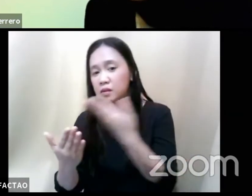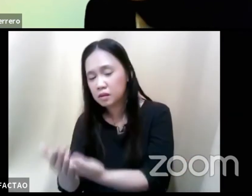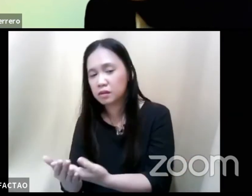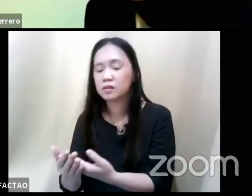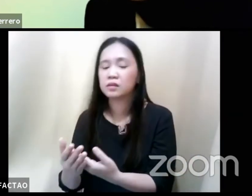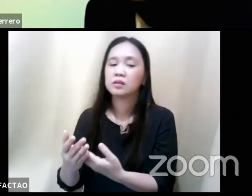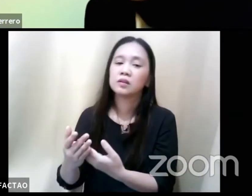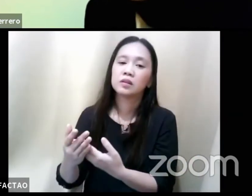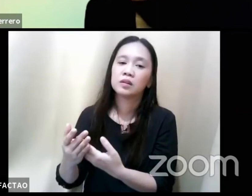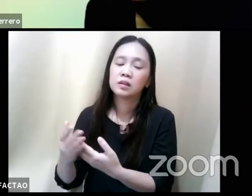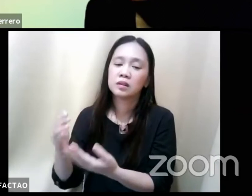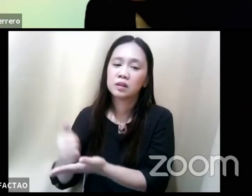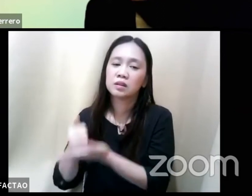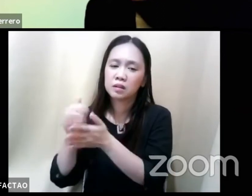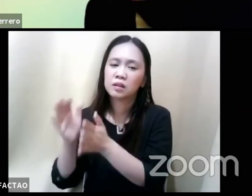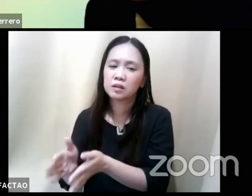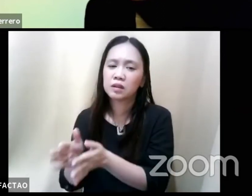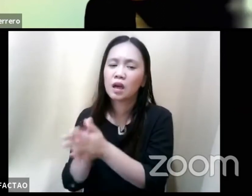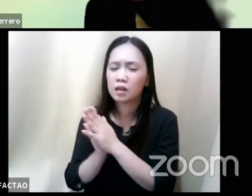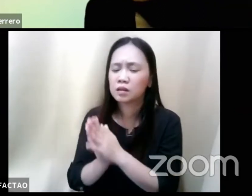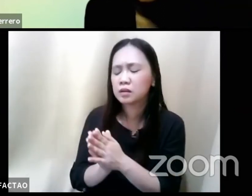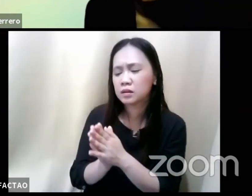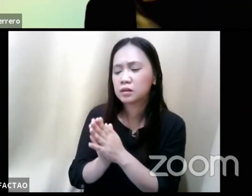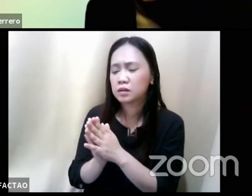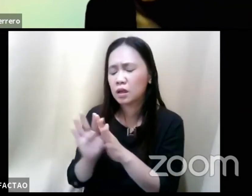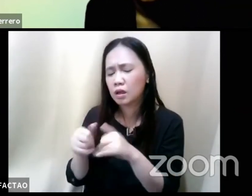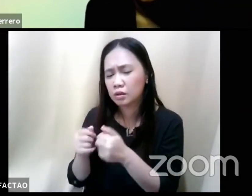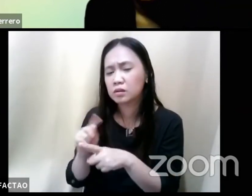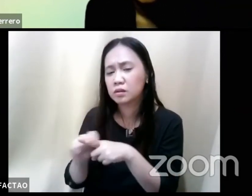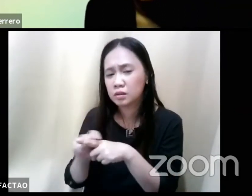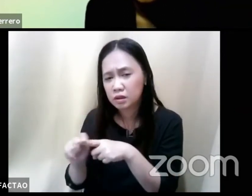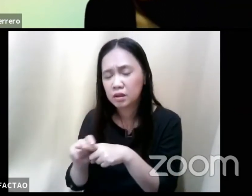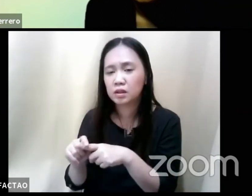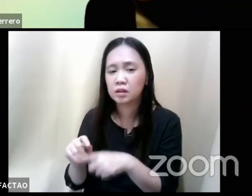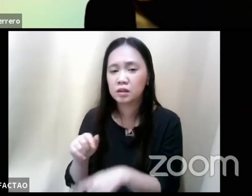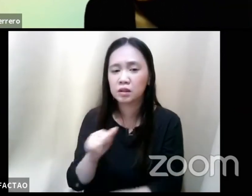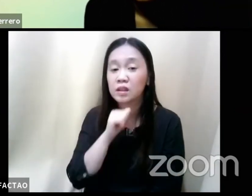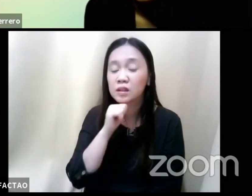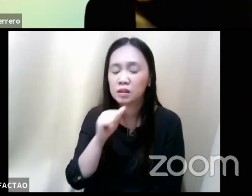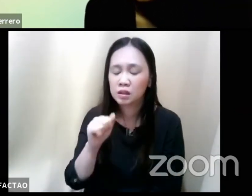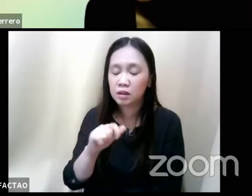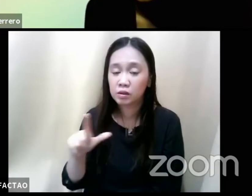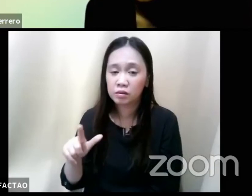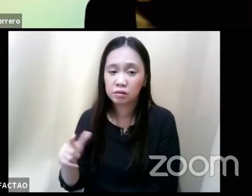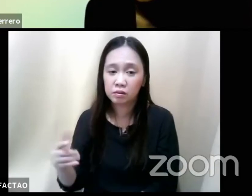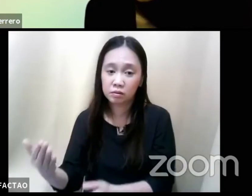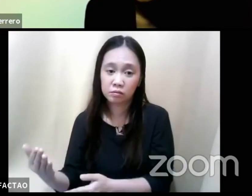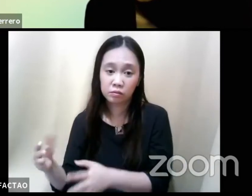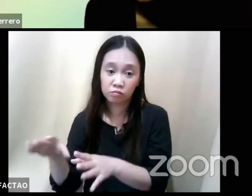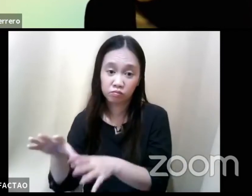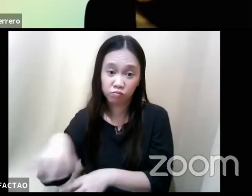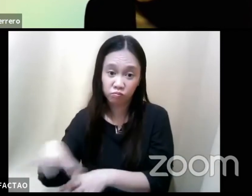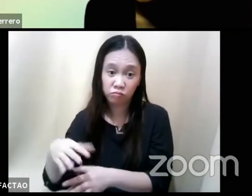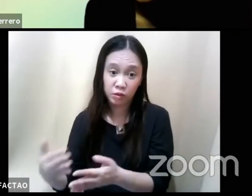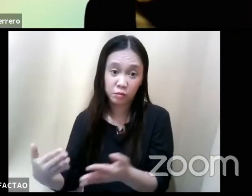na tulungan niyo naman kami, paano ba yung training na ganito? Or not all this disaster risk reduction management unit